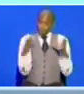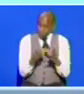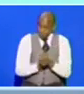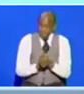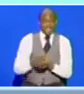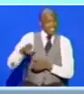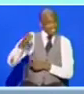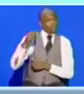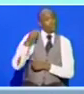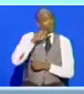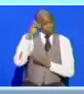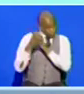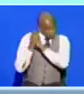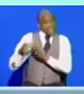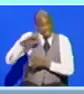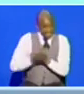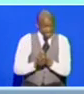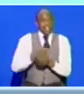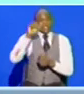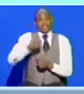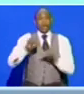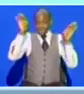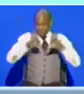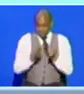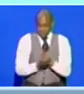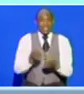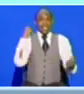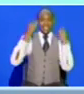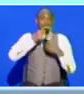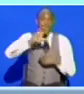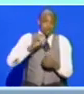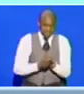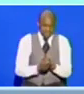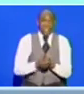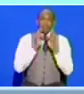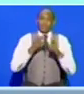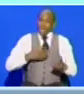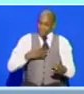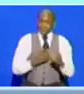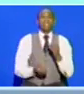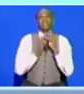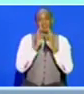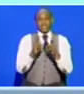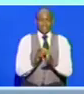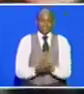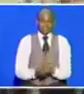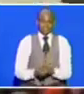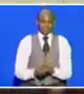yet another Jubilee stronghold in the South Rift. From Kericho County, Duncan Hayemba reports.